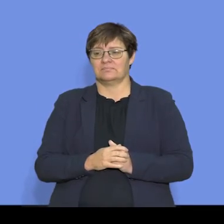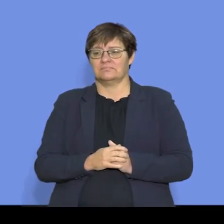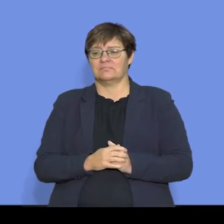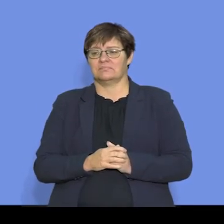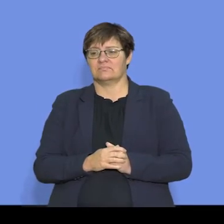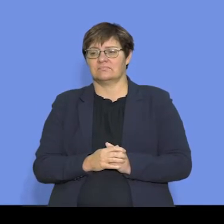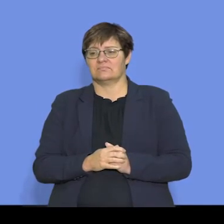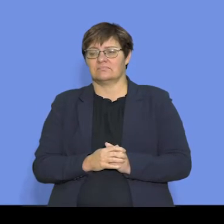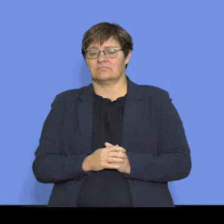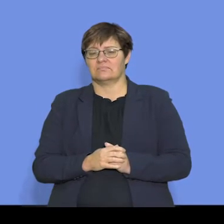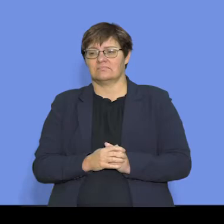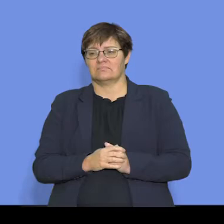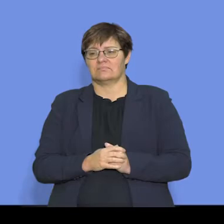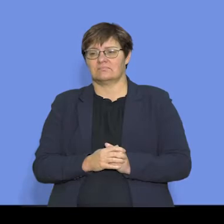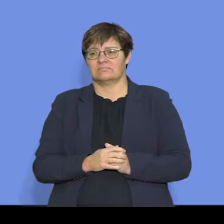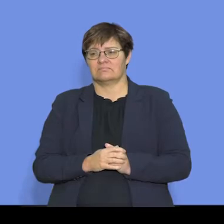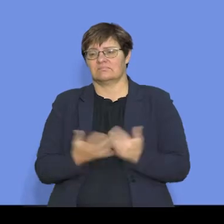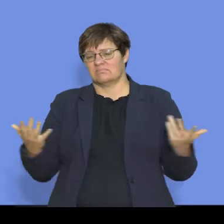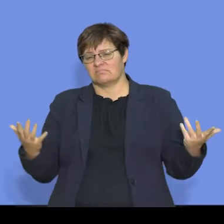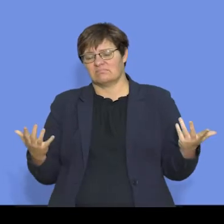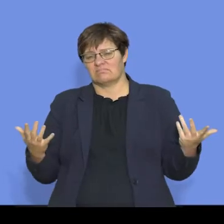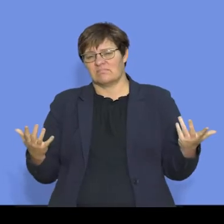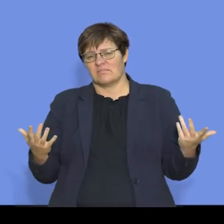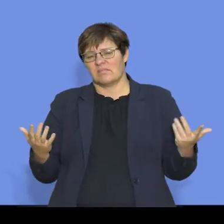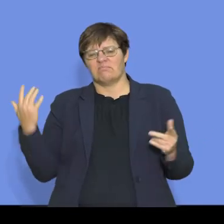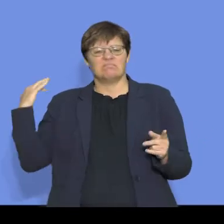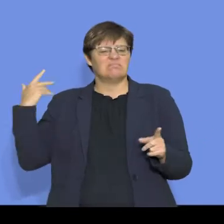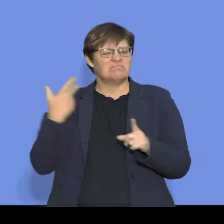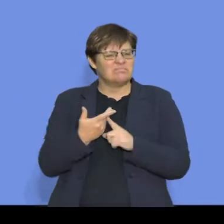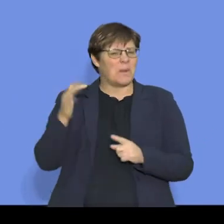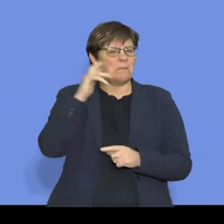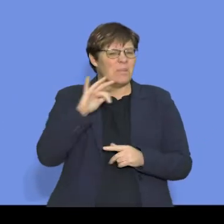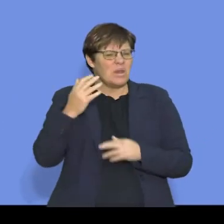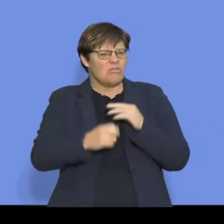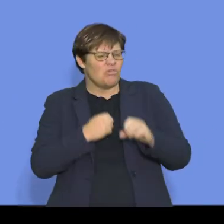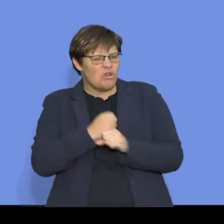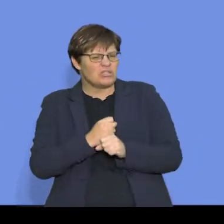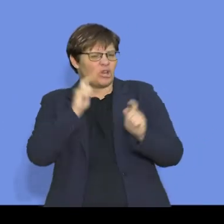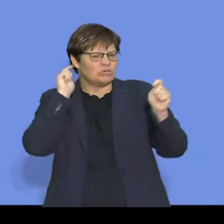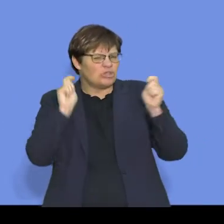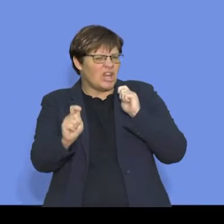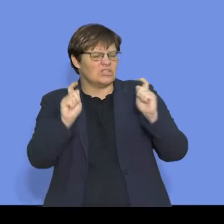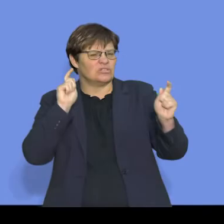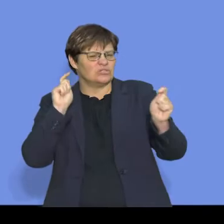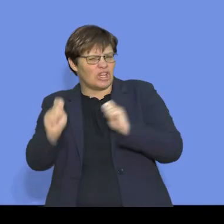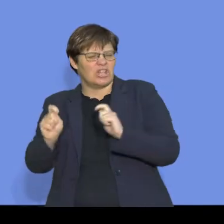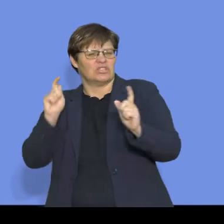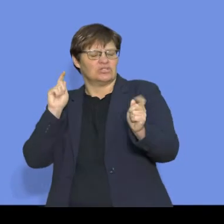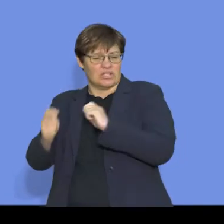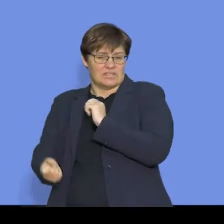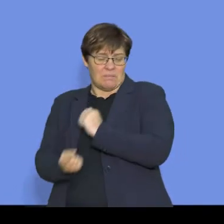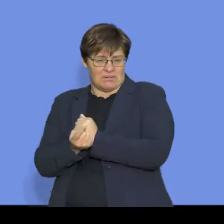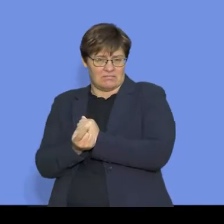Over the past billion years, lots of things have changed. The continents